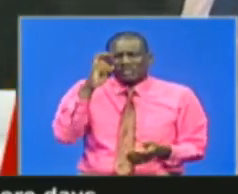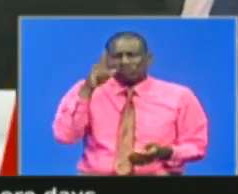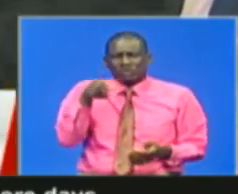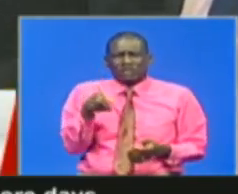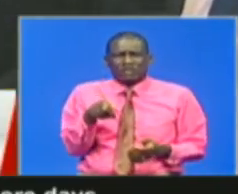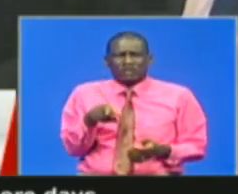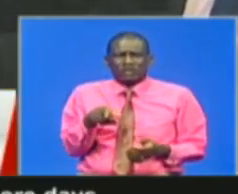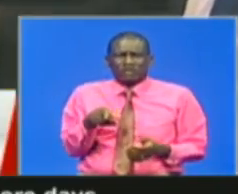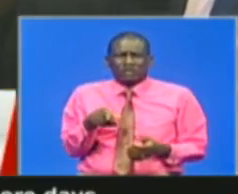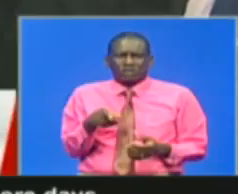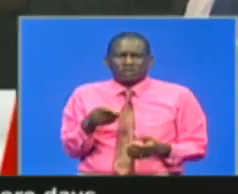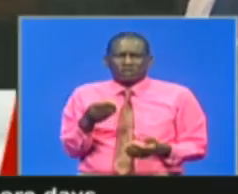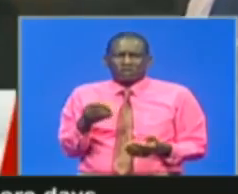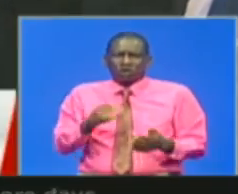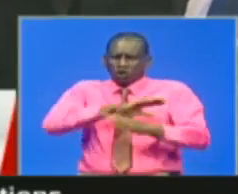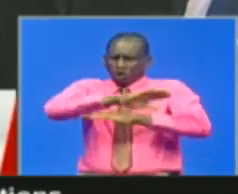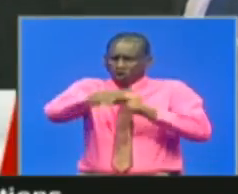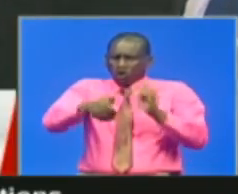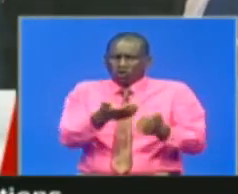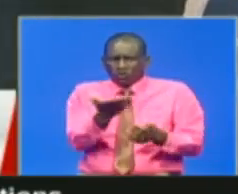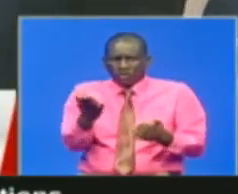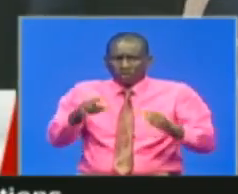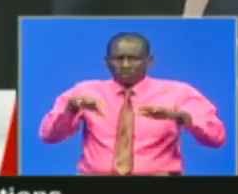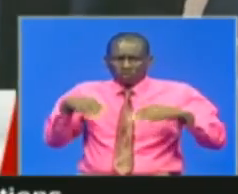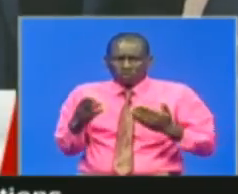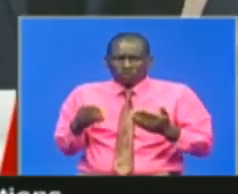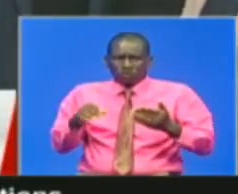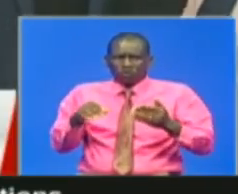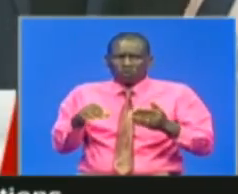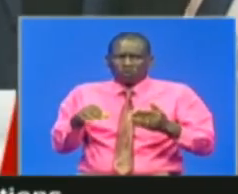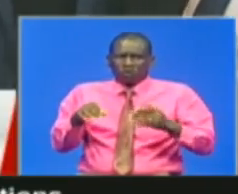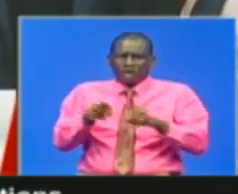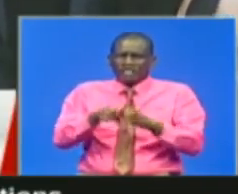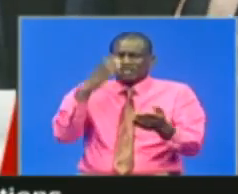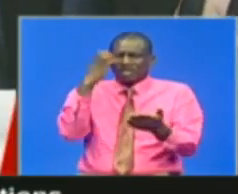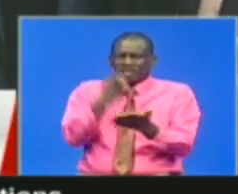either or all of them, or as the evidence will